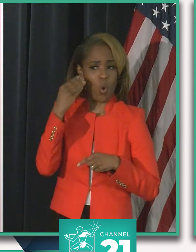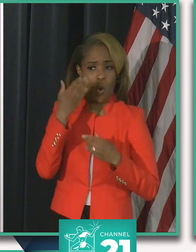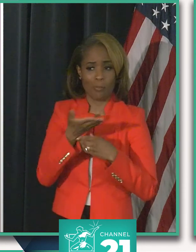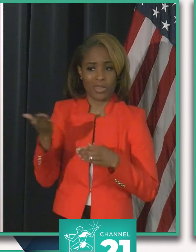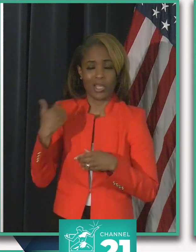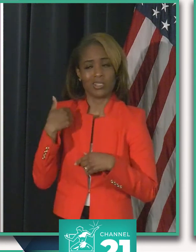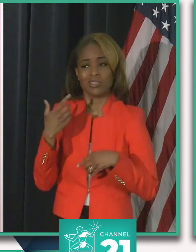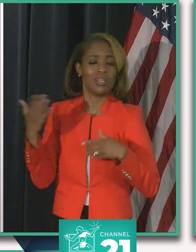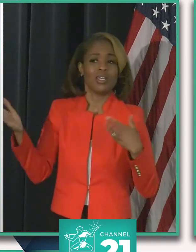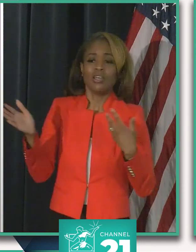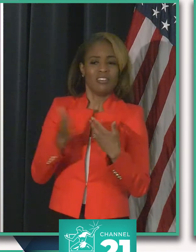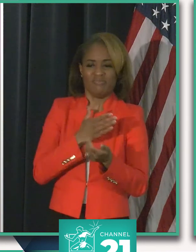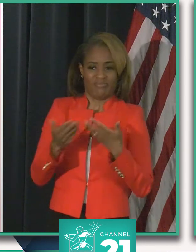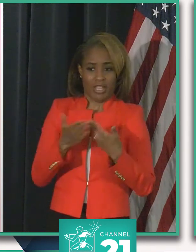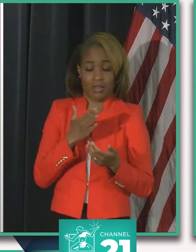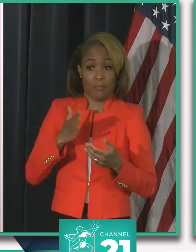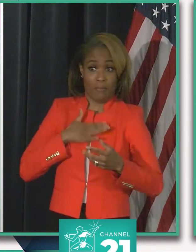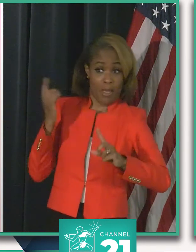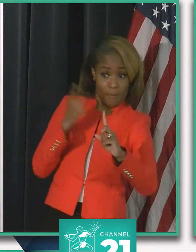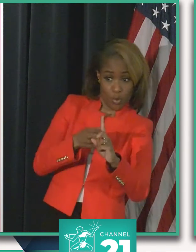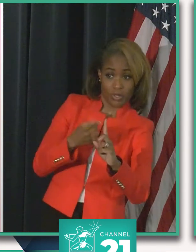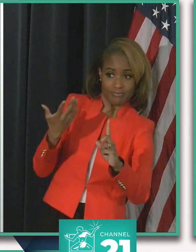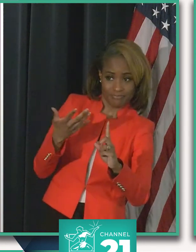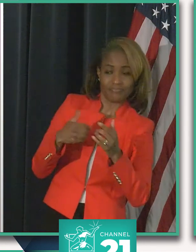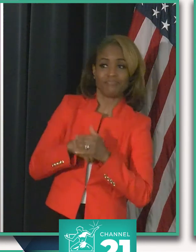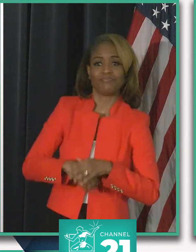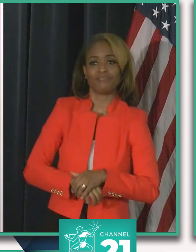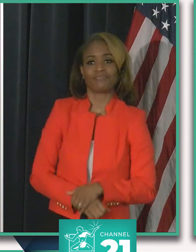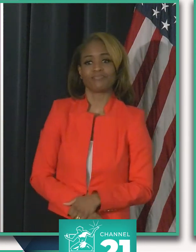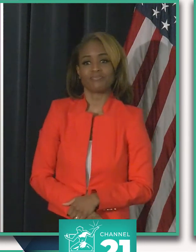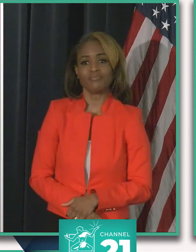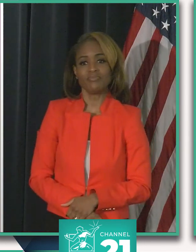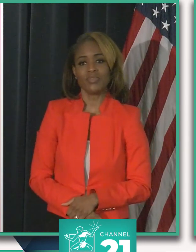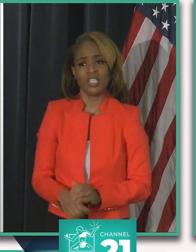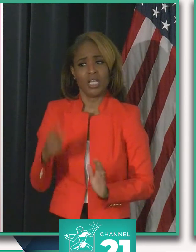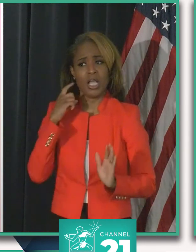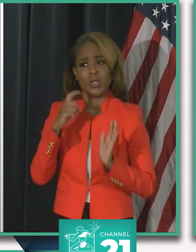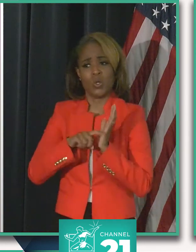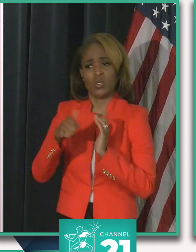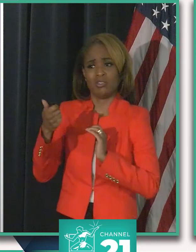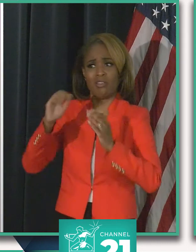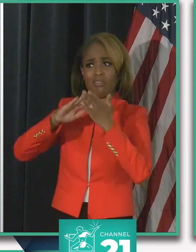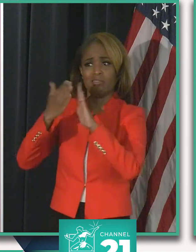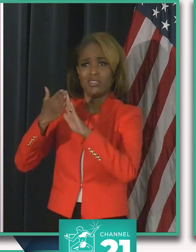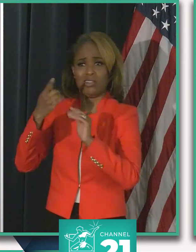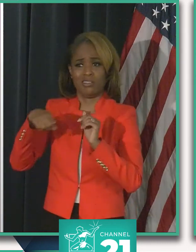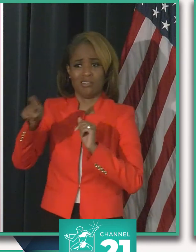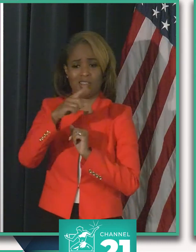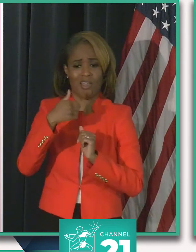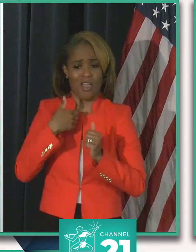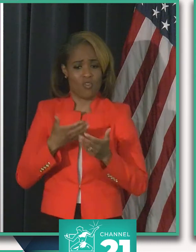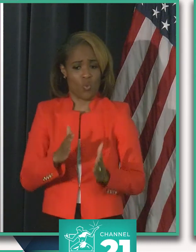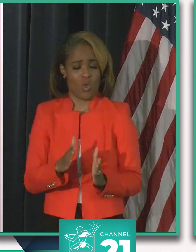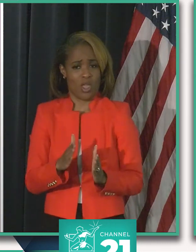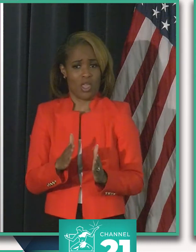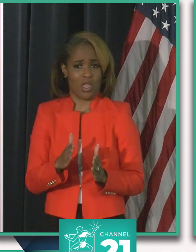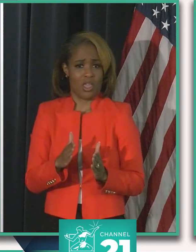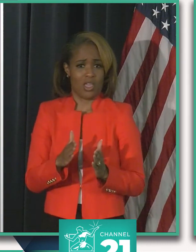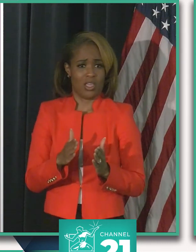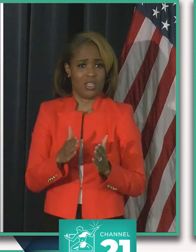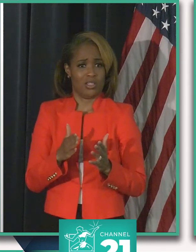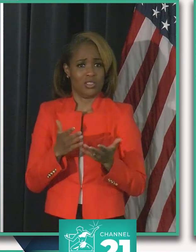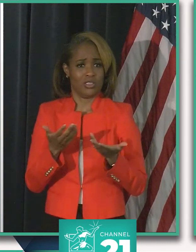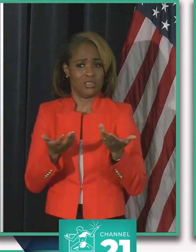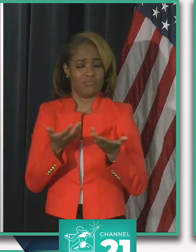your office. But anyway, to get to my point is this. I've noticed that other cities have a way to get or